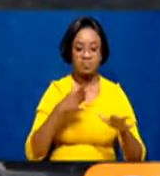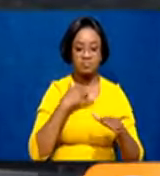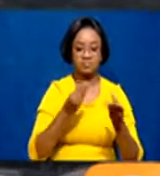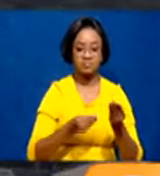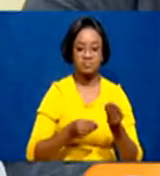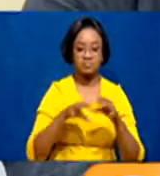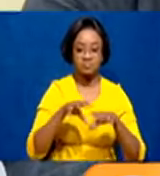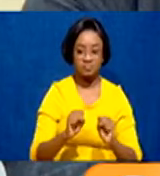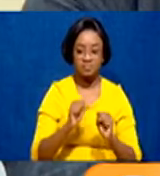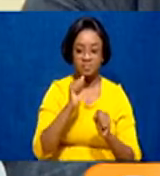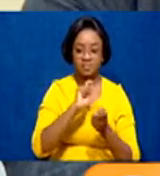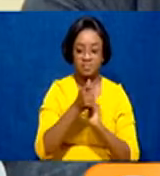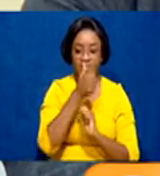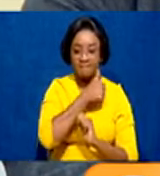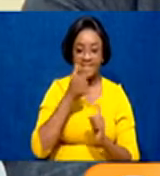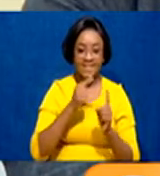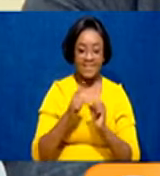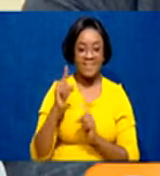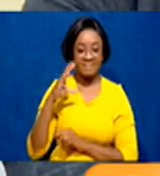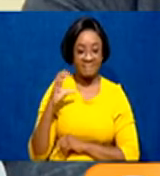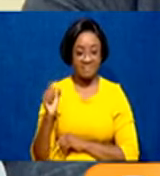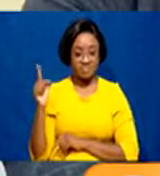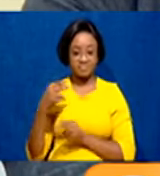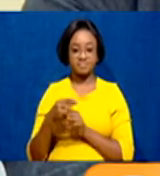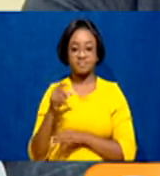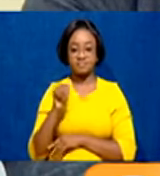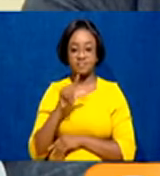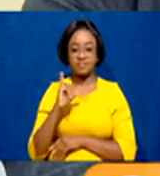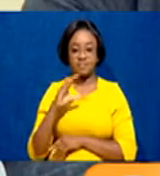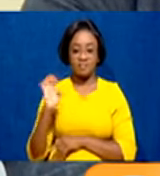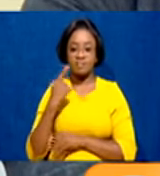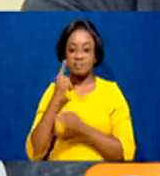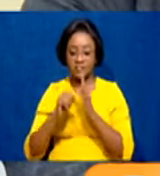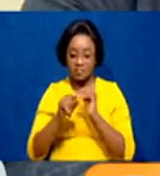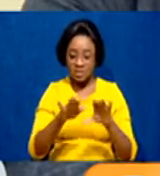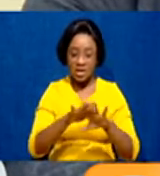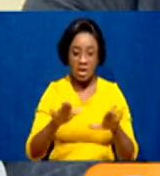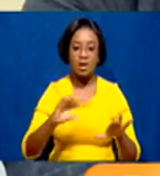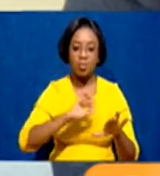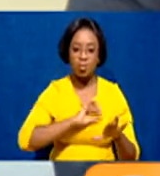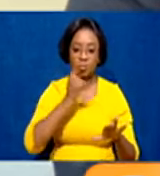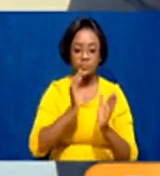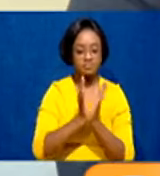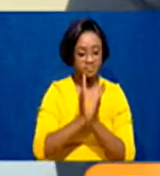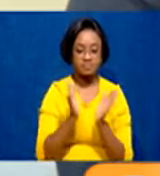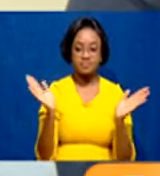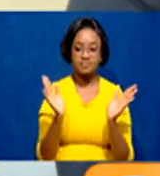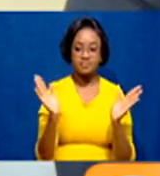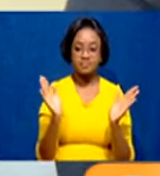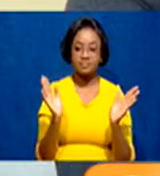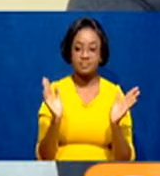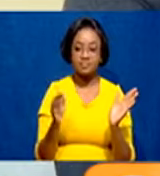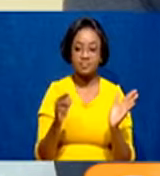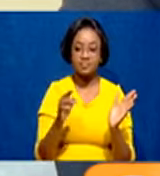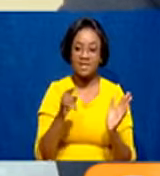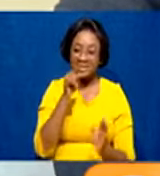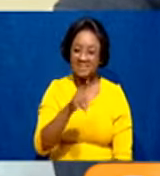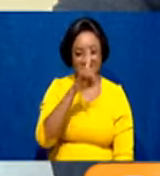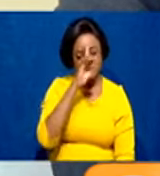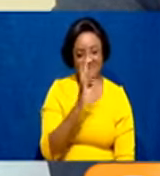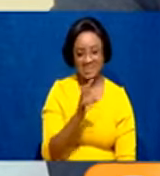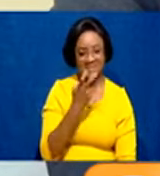Alice Wahome sought to assure the committee that the land was secure and belonged to the public. A laughing matter. There is an